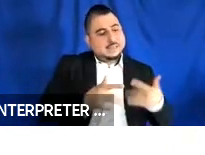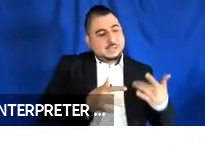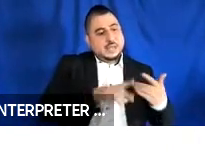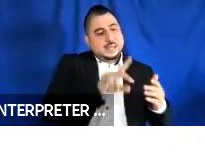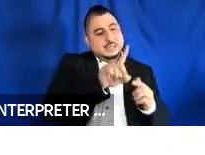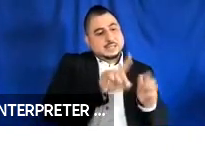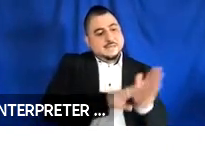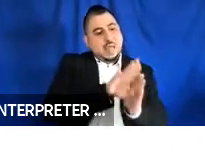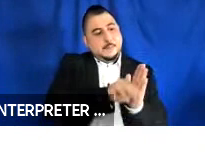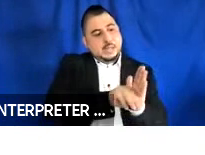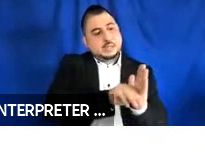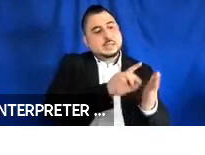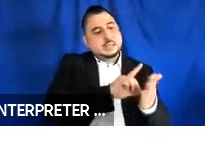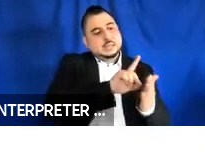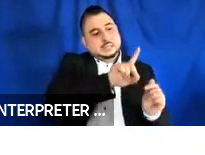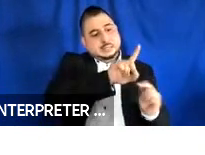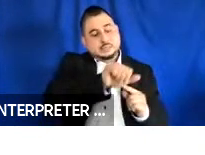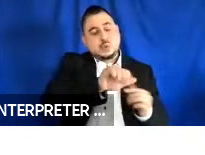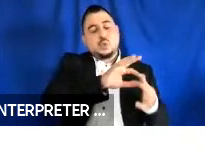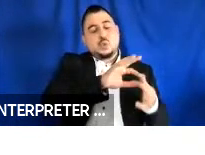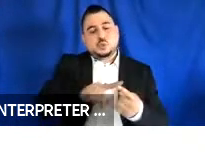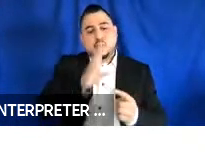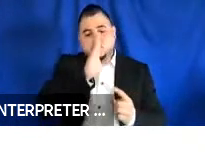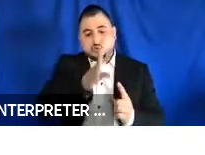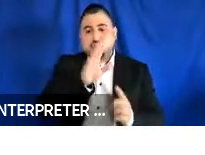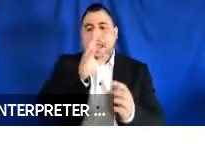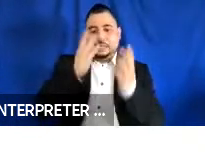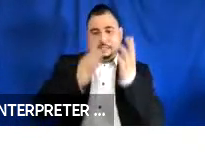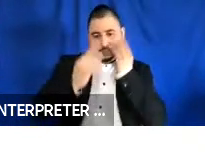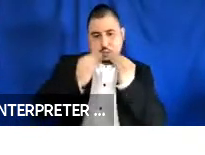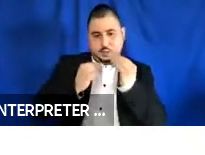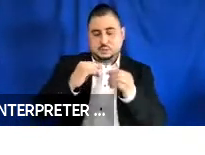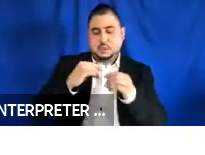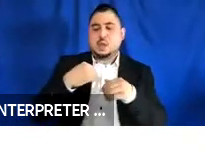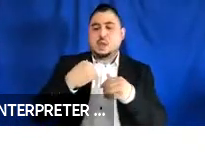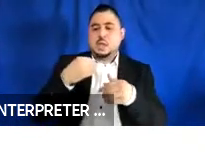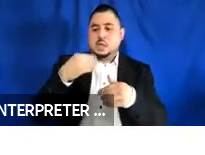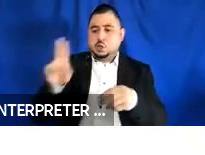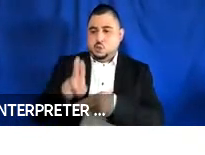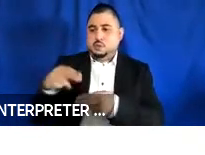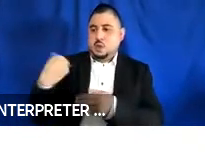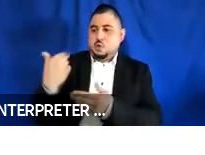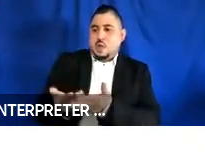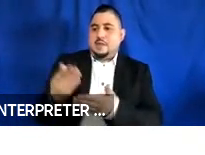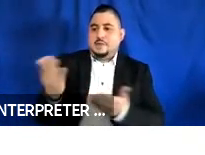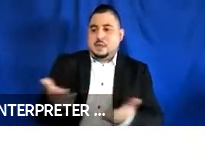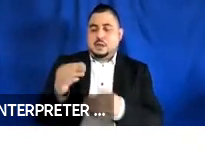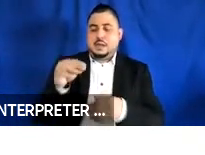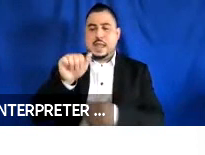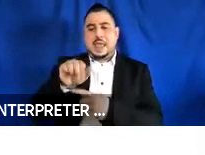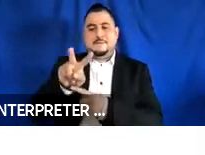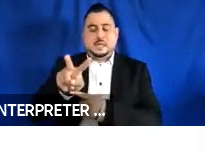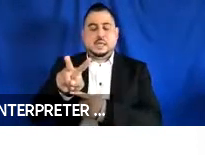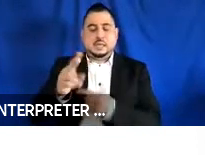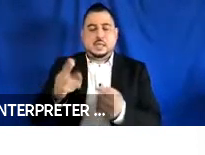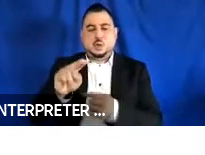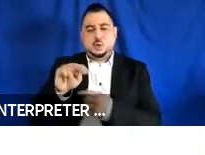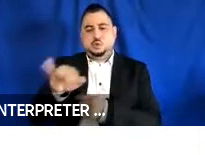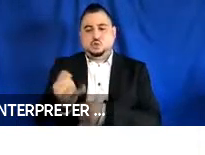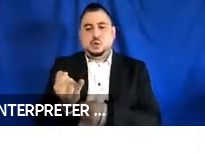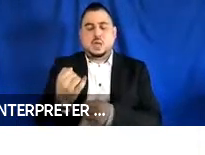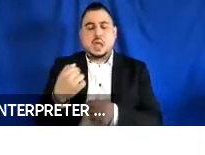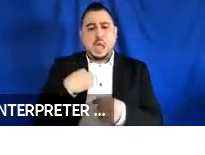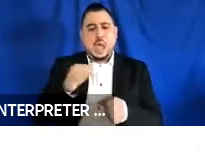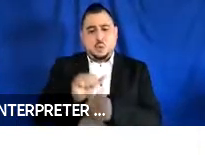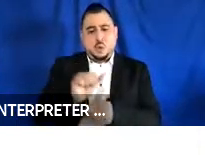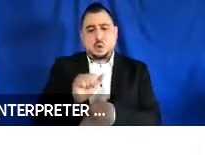developmental disabilities related to their direct experience of riding in an autonomous shuttle here in New Jersey. Our work was funded in